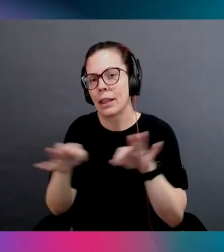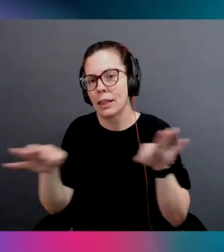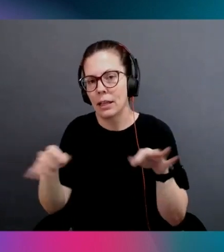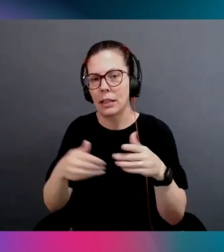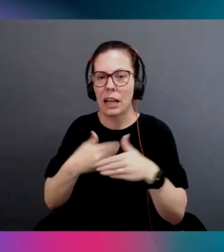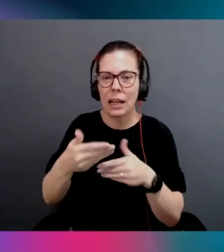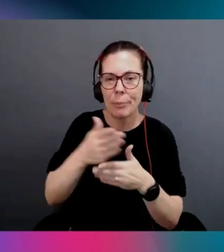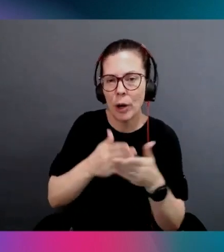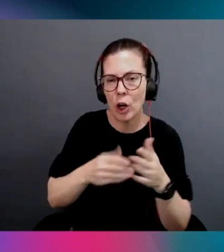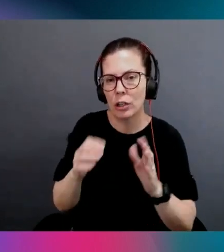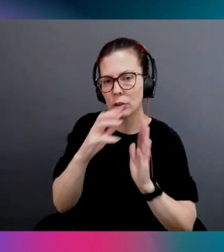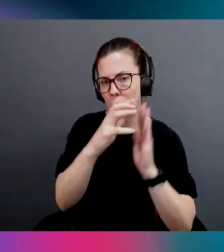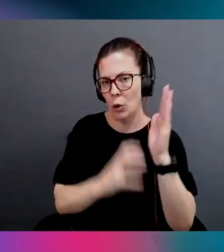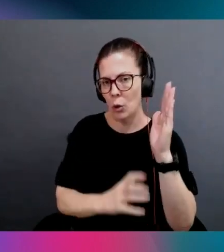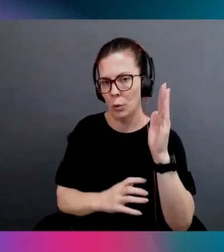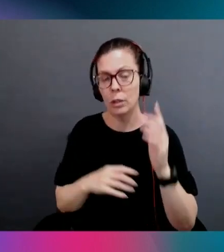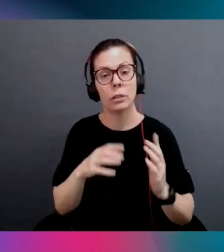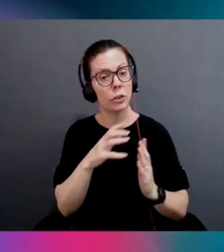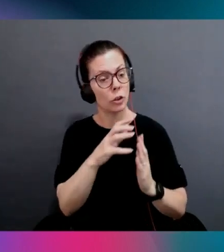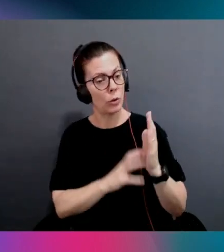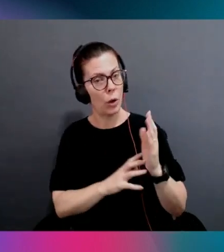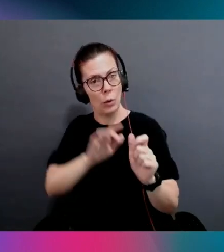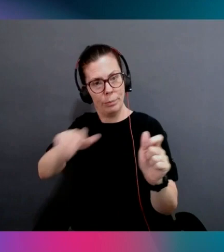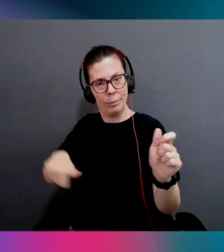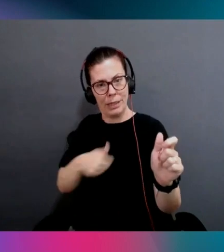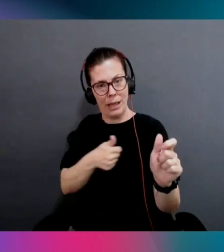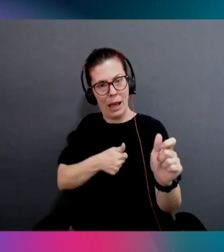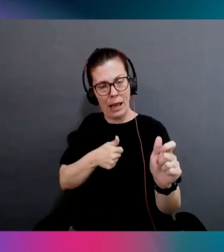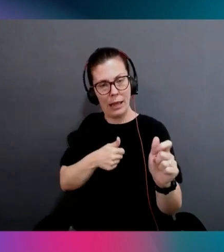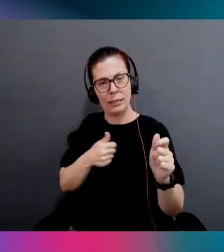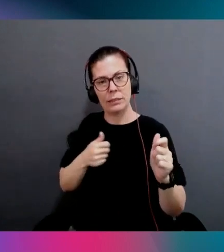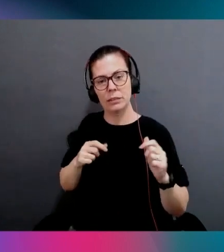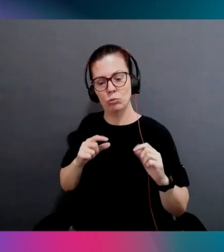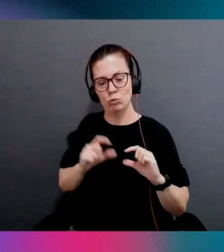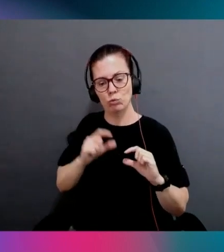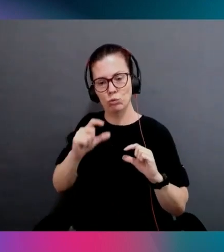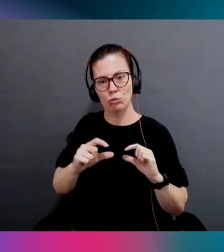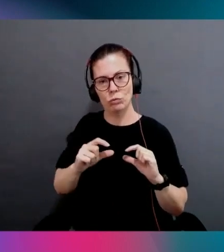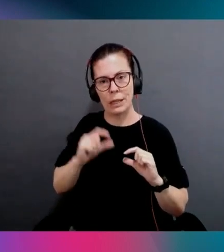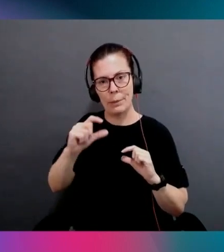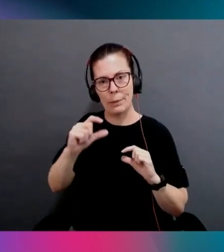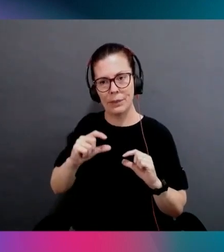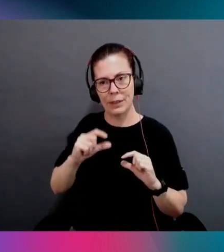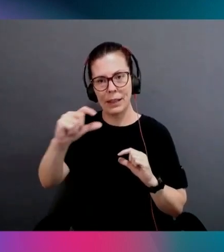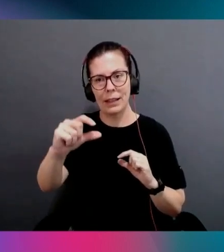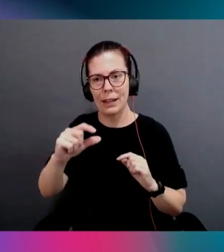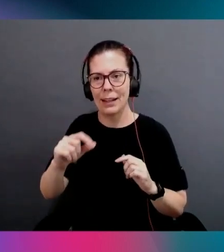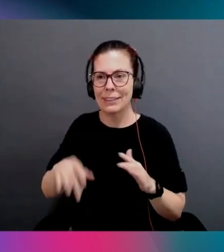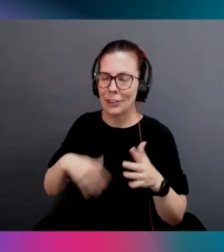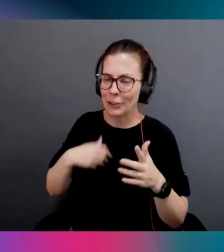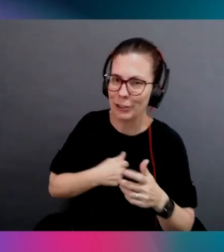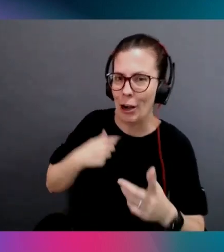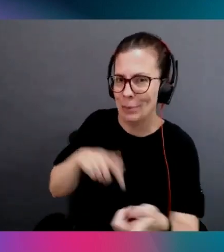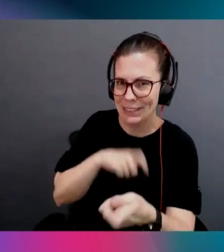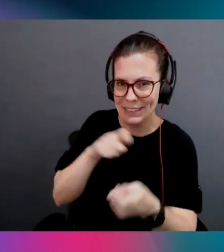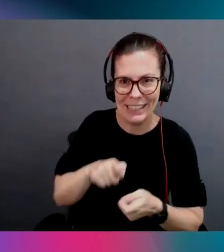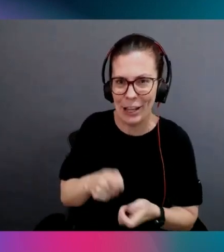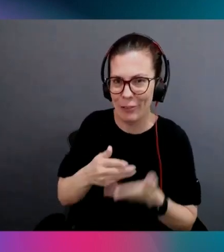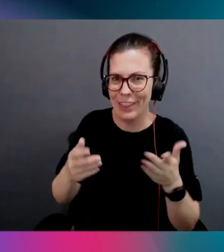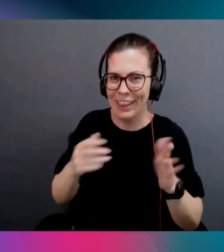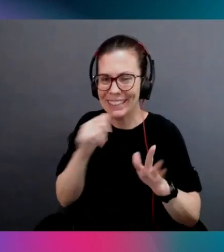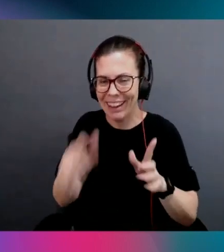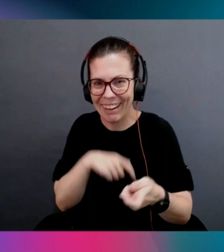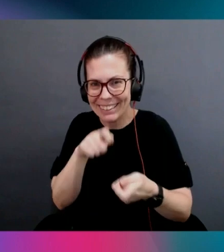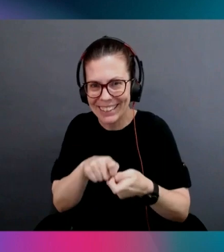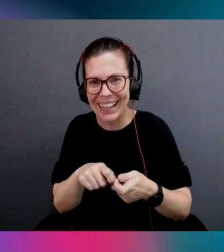So your code is getting constructed behind the scenes a little bit by little bit. Sorry, I got into the details of the thing, not exactly talking about